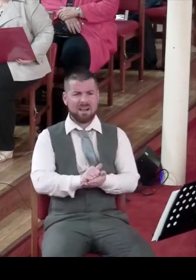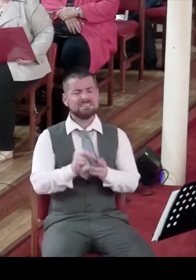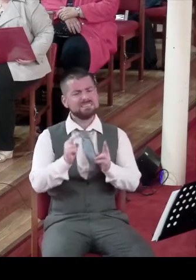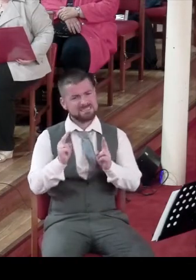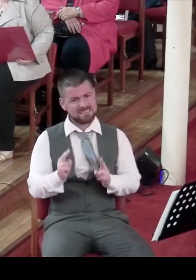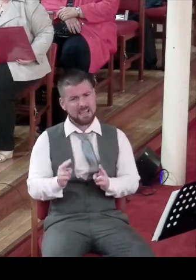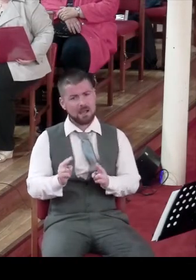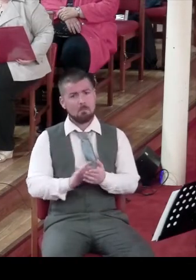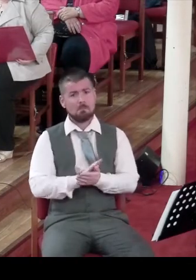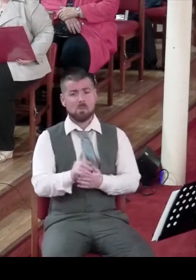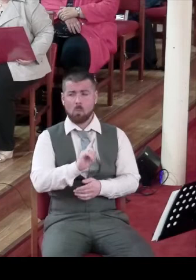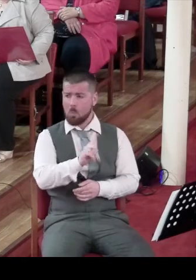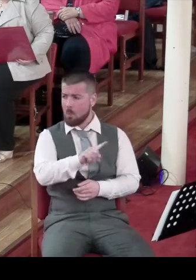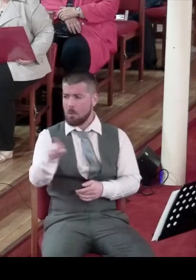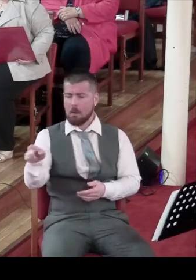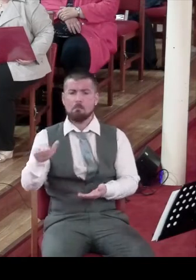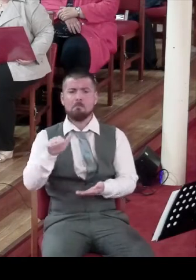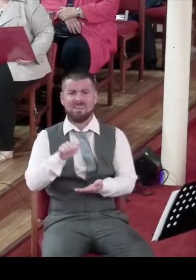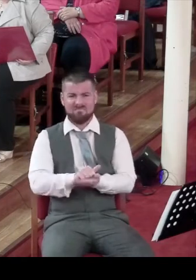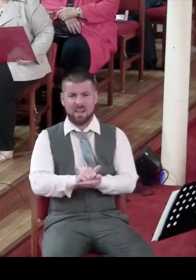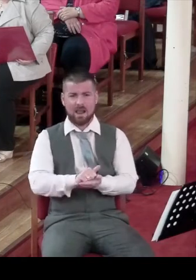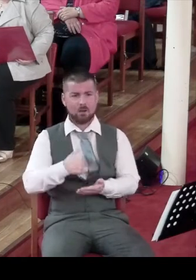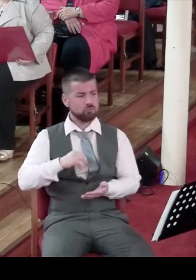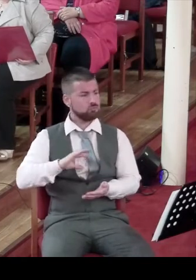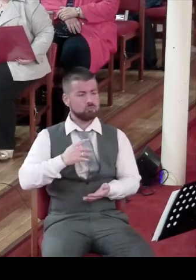rather they do that than that they keel over.